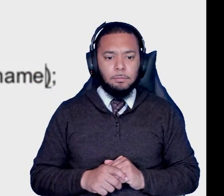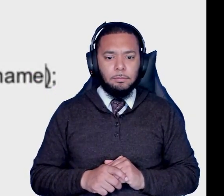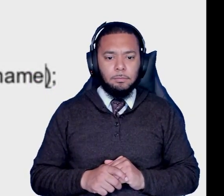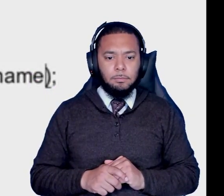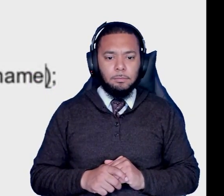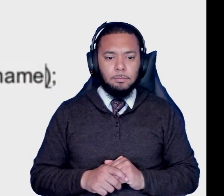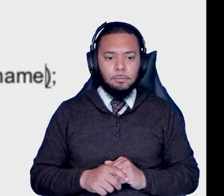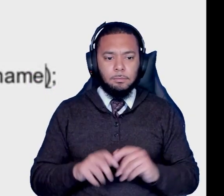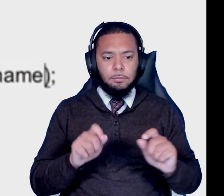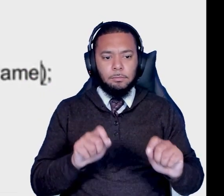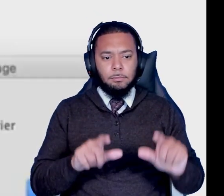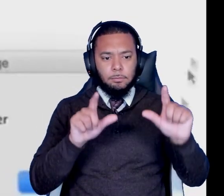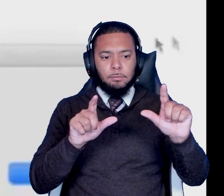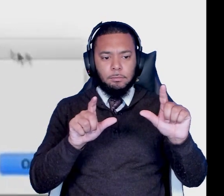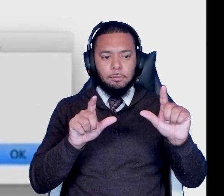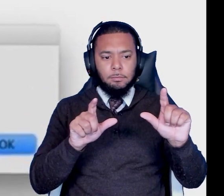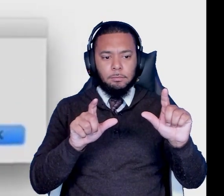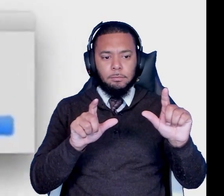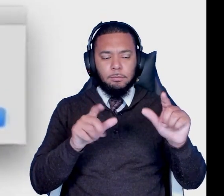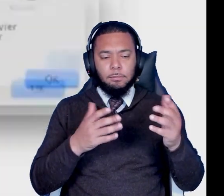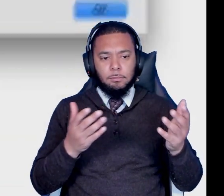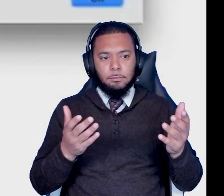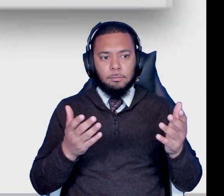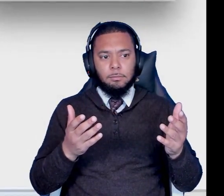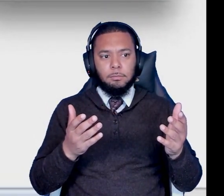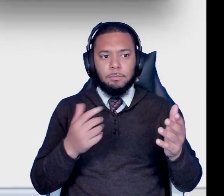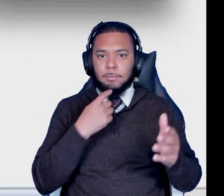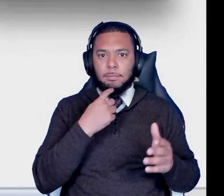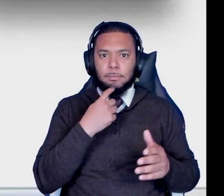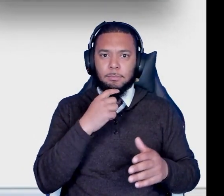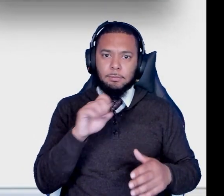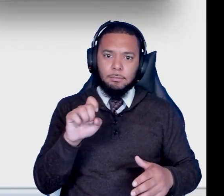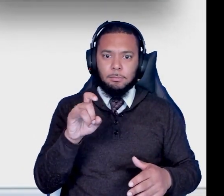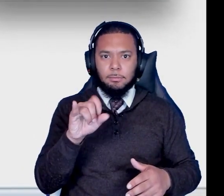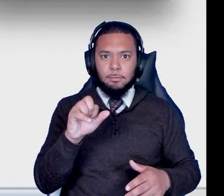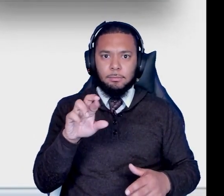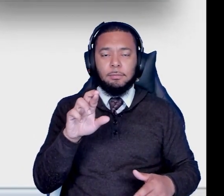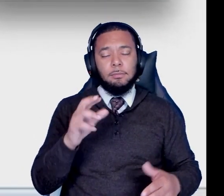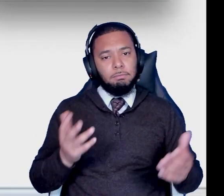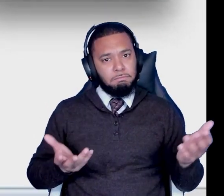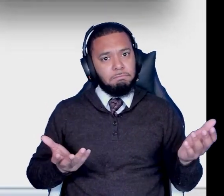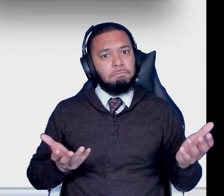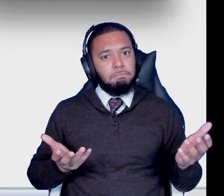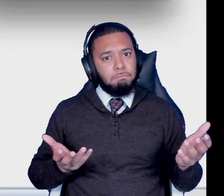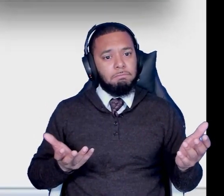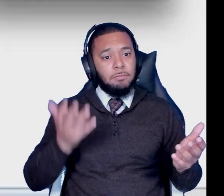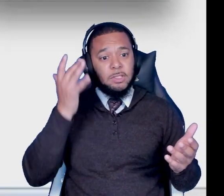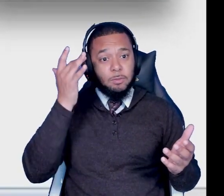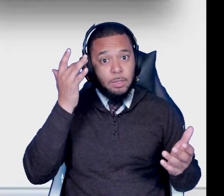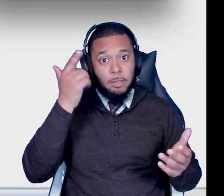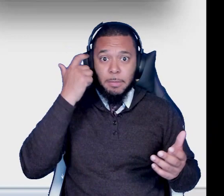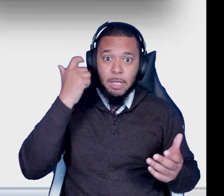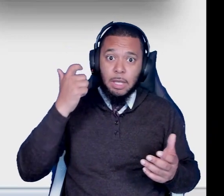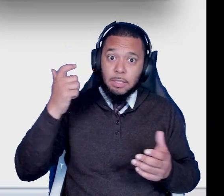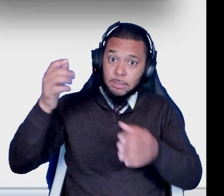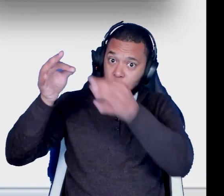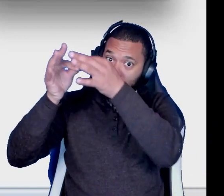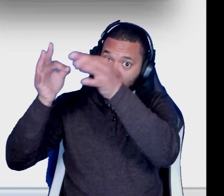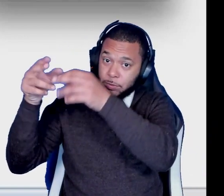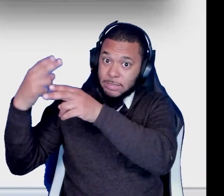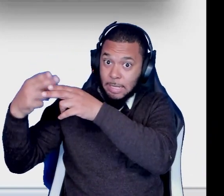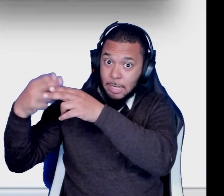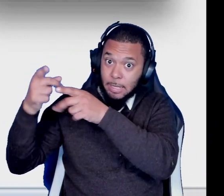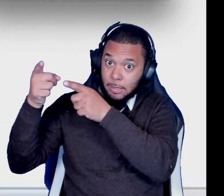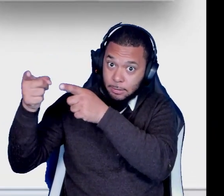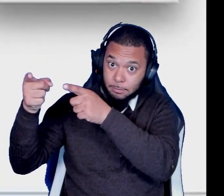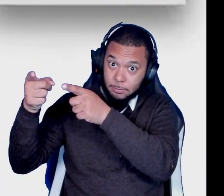dialog box pops up and it says Xavier, because that is the value that's being stored